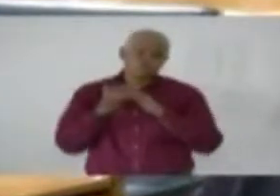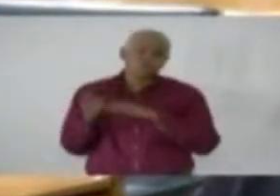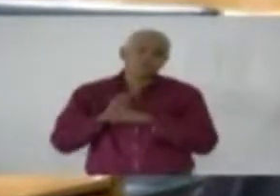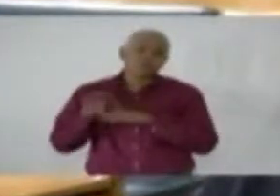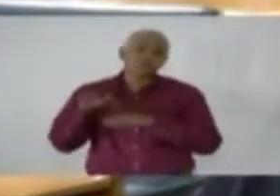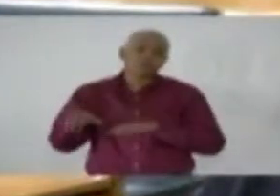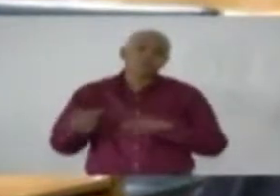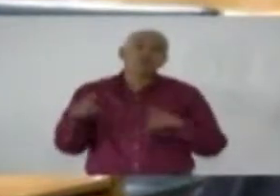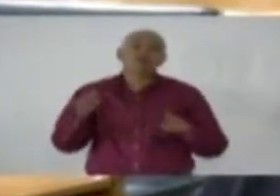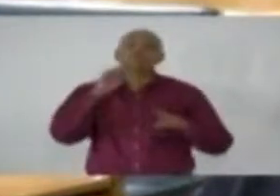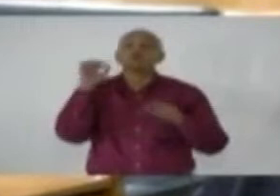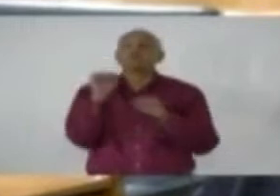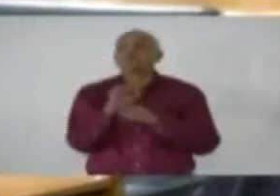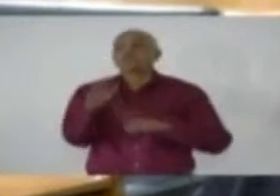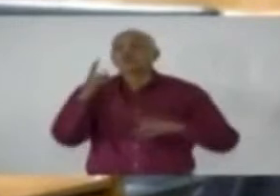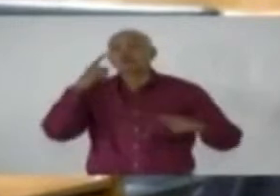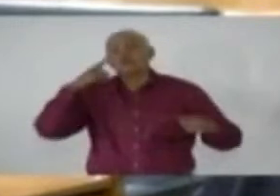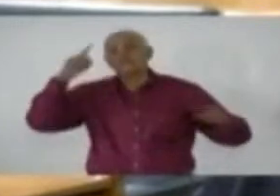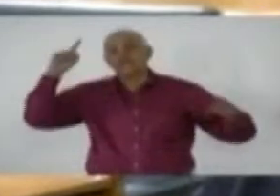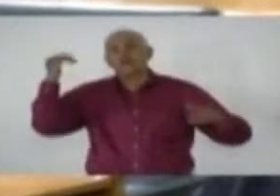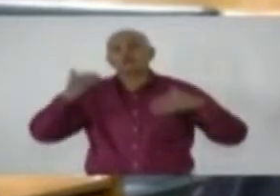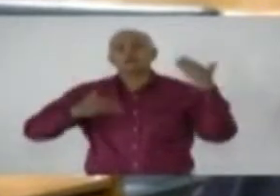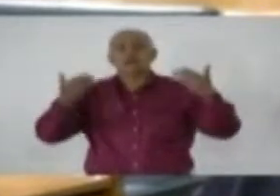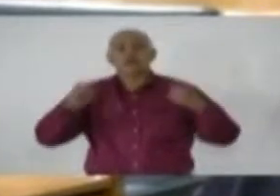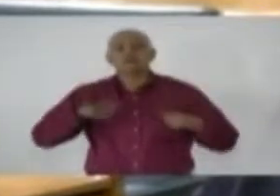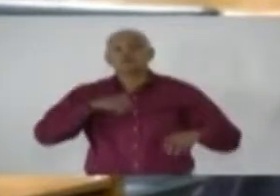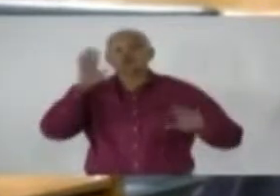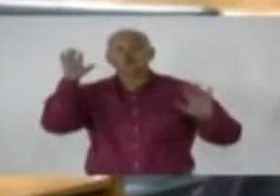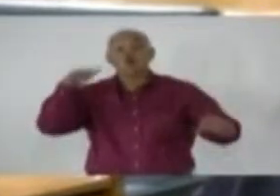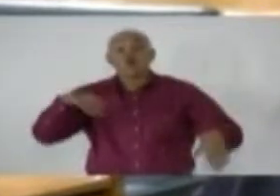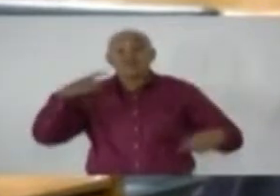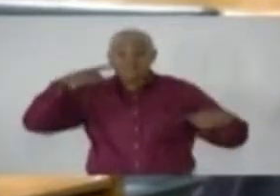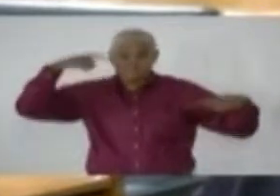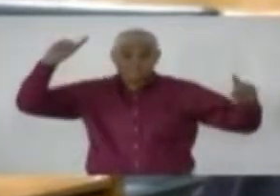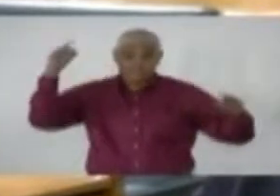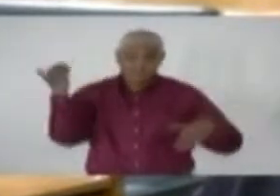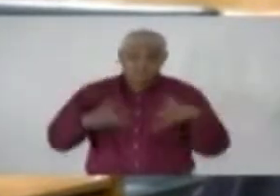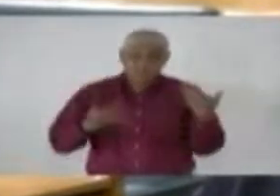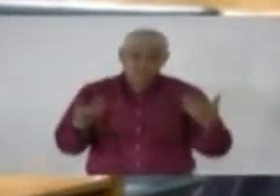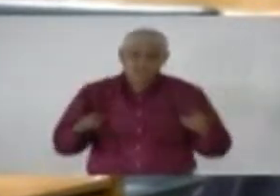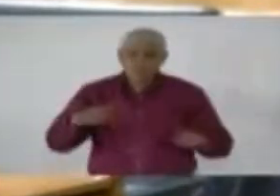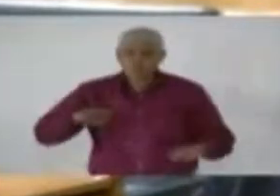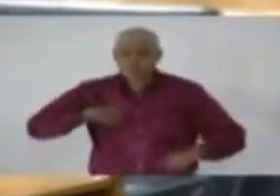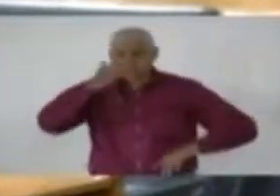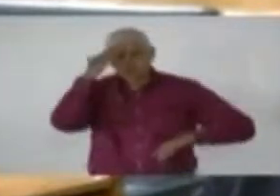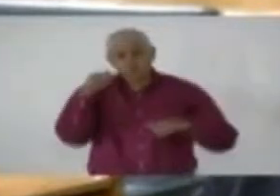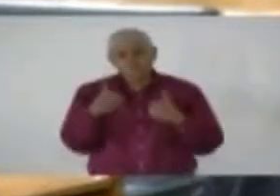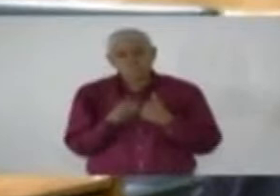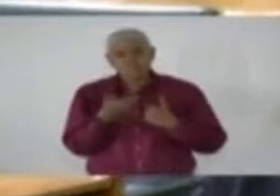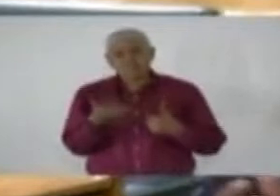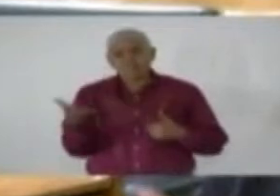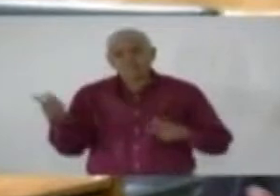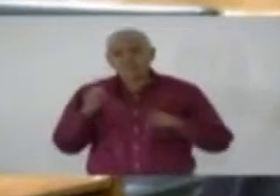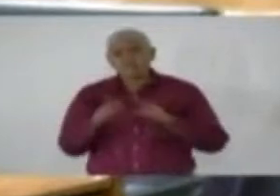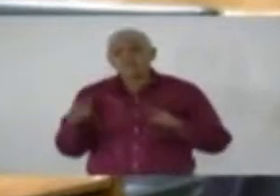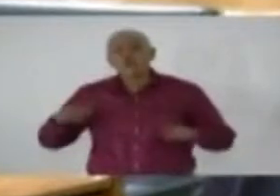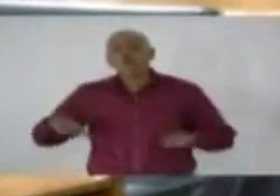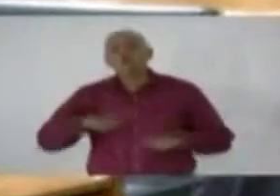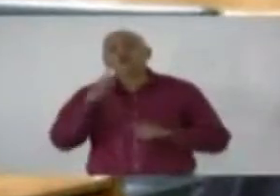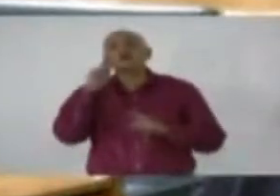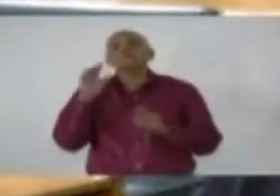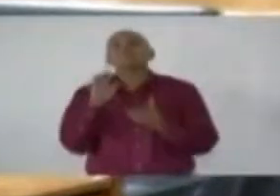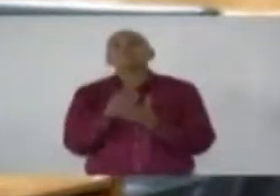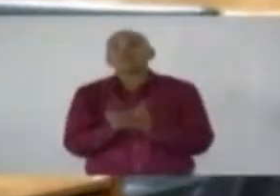businesses to make sure that they're successful, so we're all successful. We know there are challenges, but we